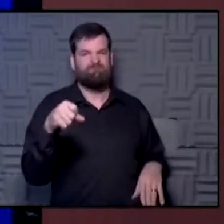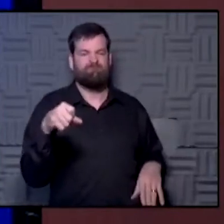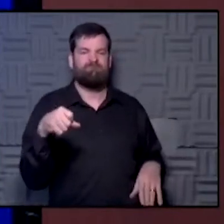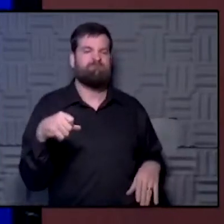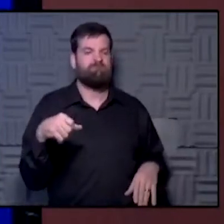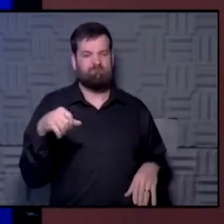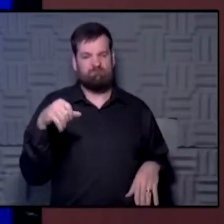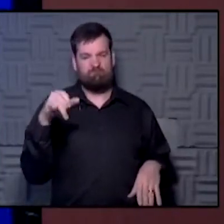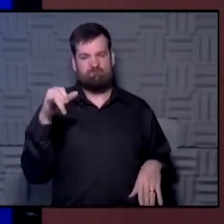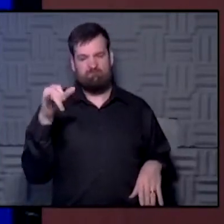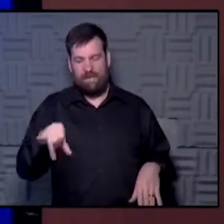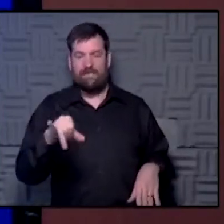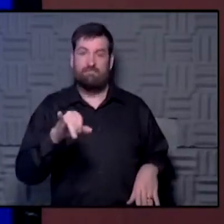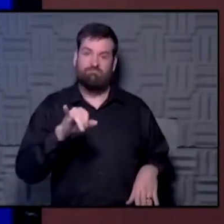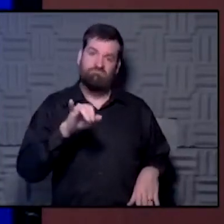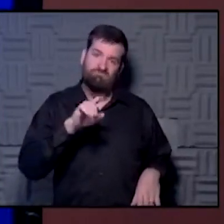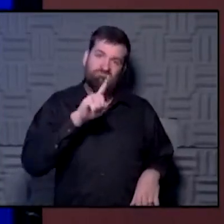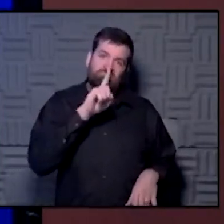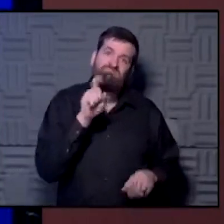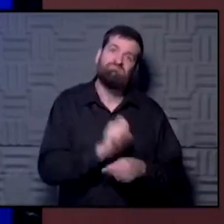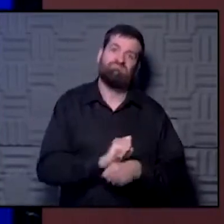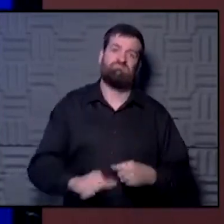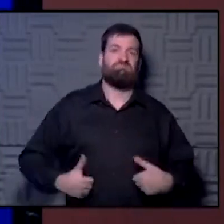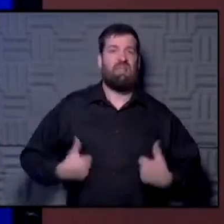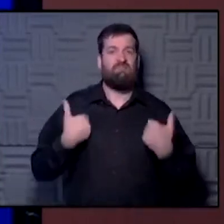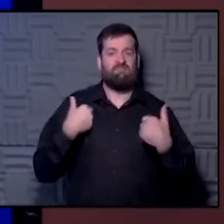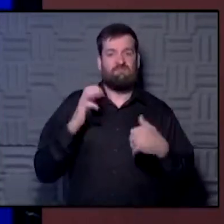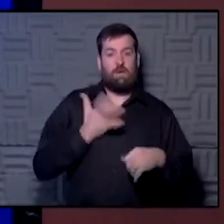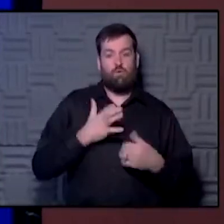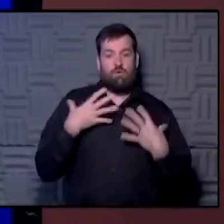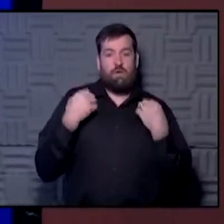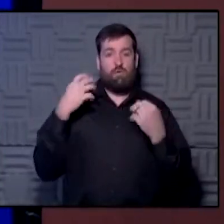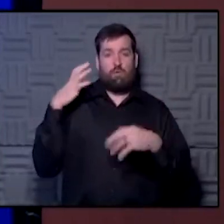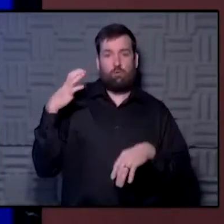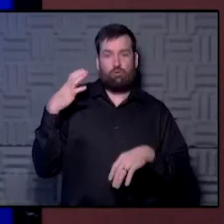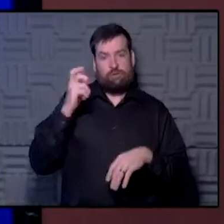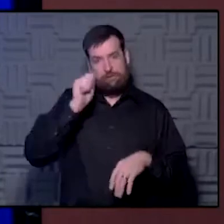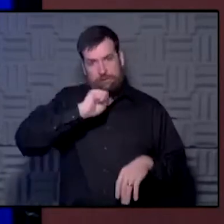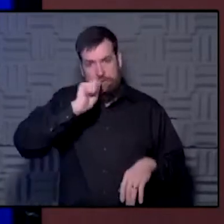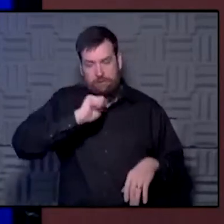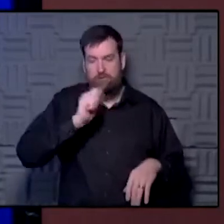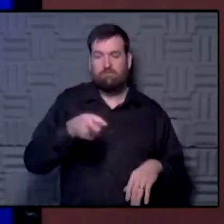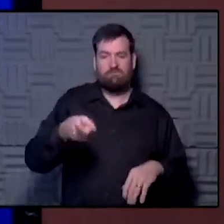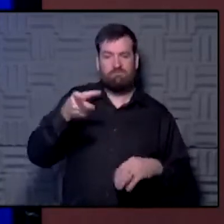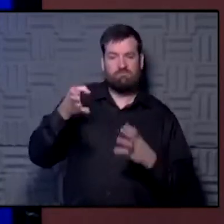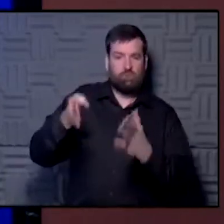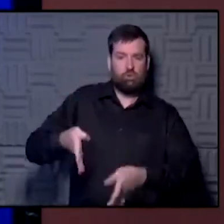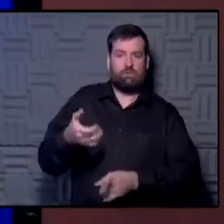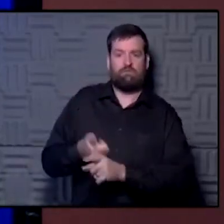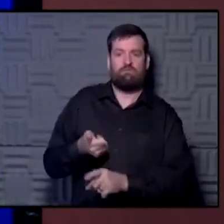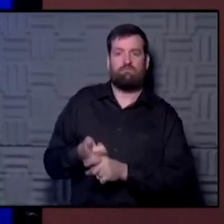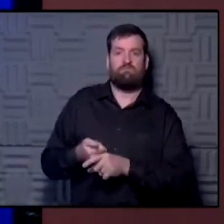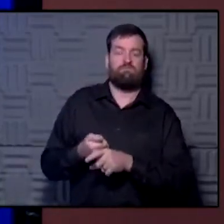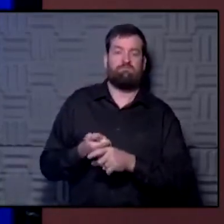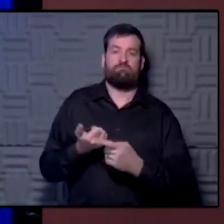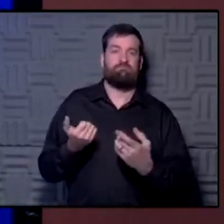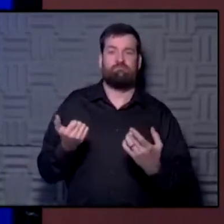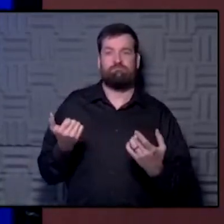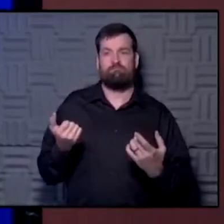It's those very real life things that our health coaches deal with. An individual who has lost their